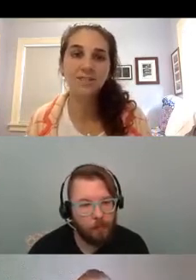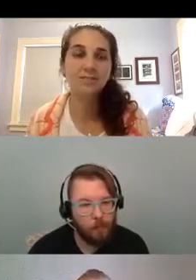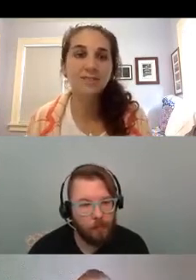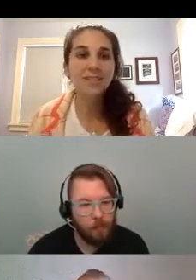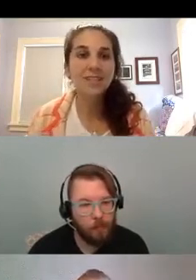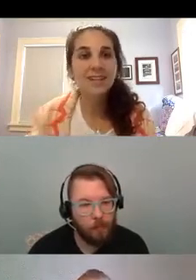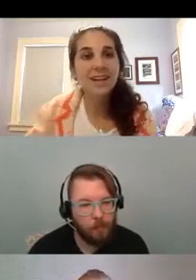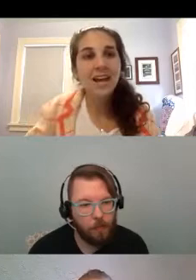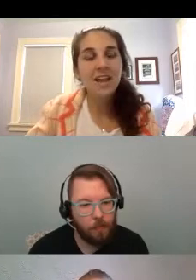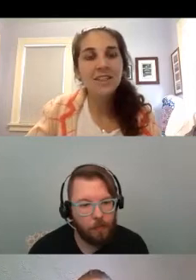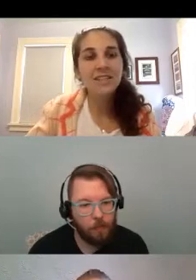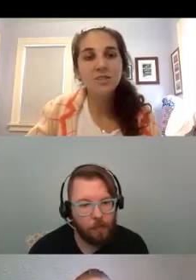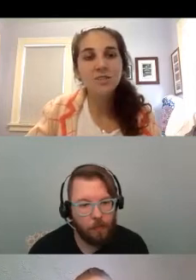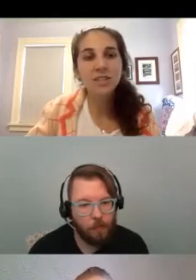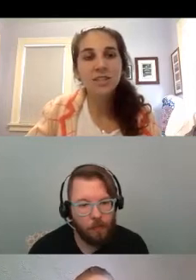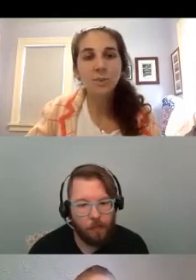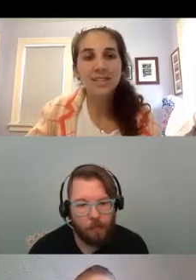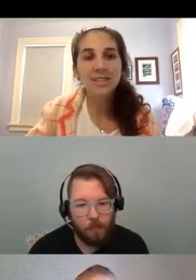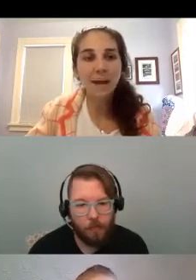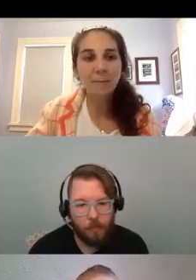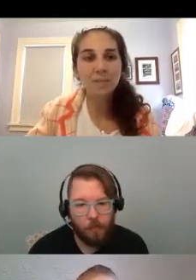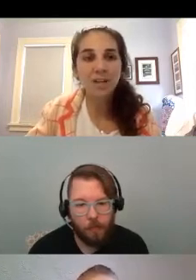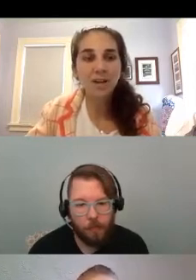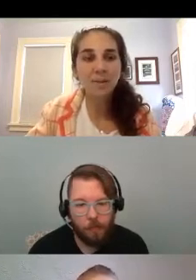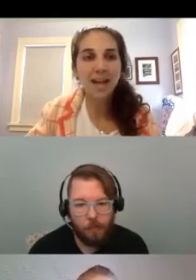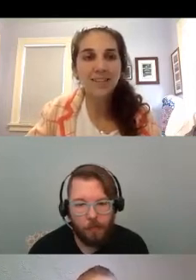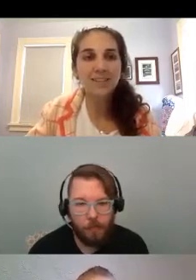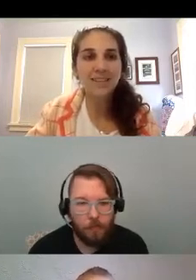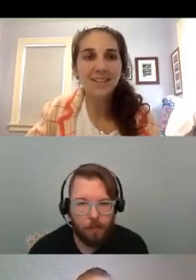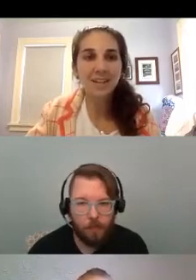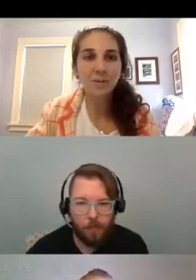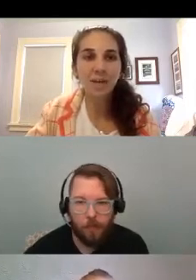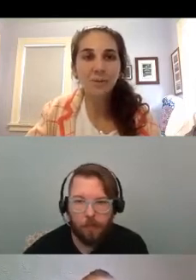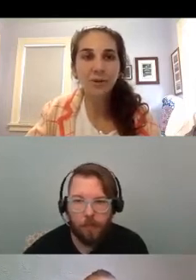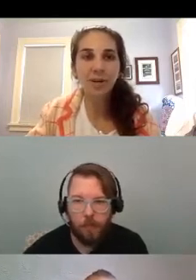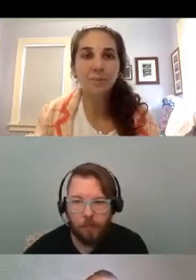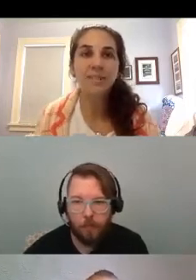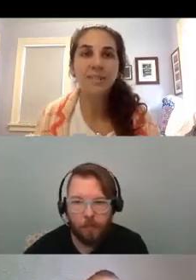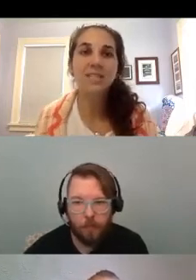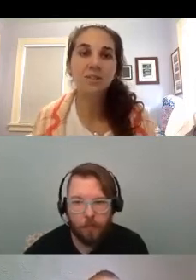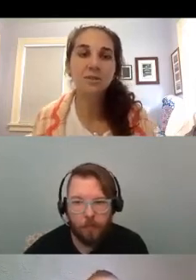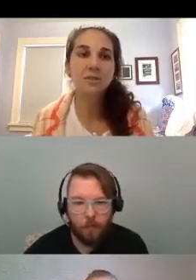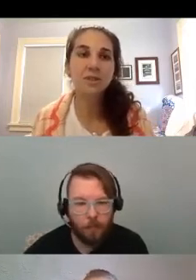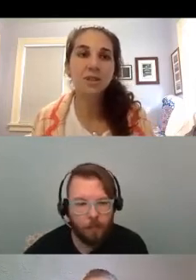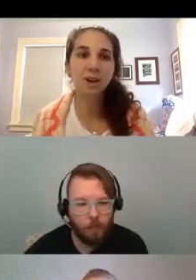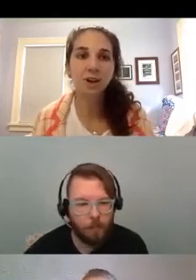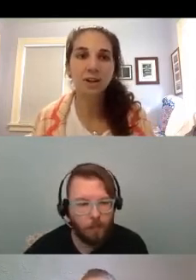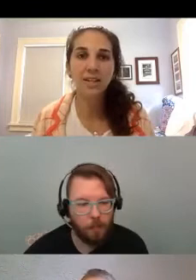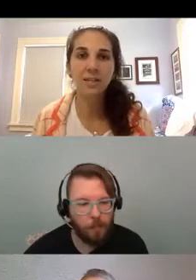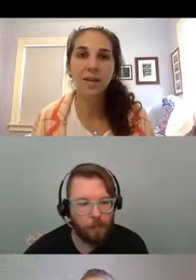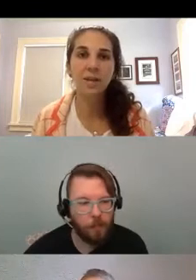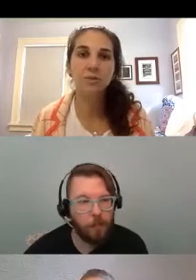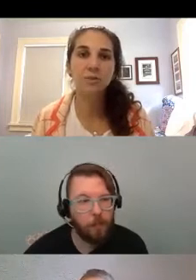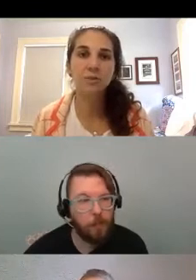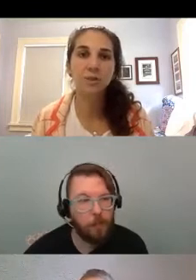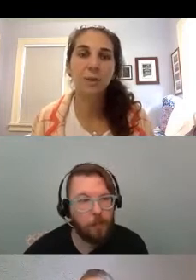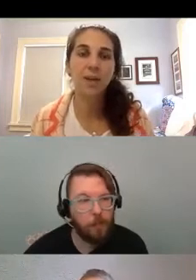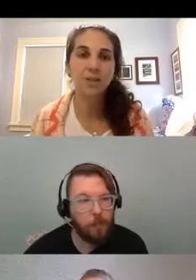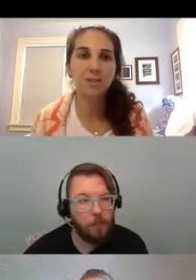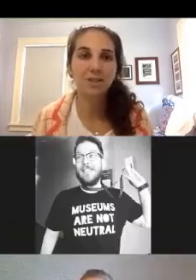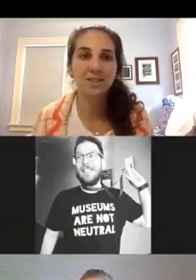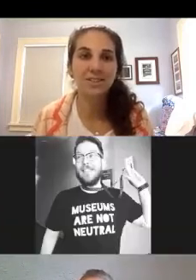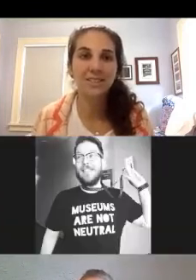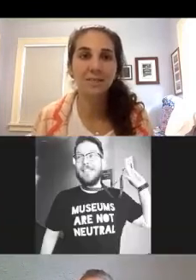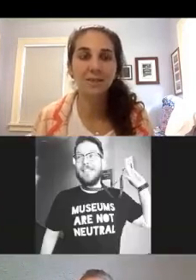position. This is really just one snapshot. As the engagement guide program continues, there are engagement guides who come